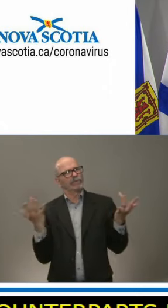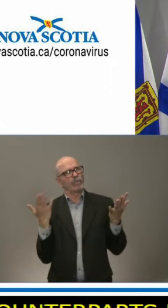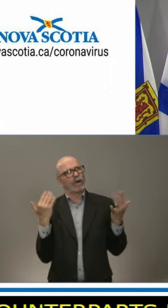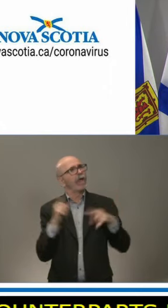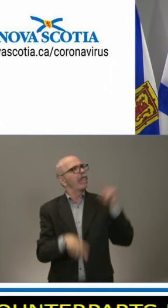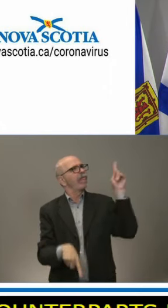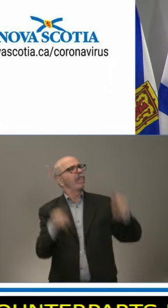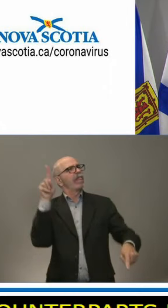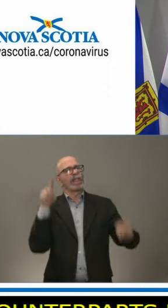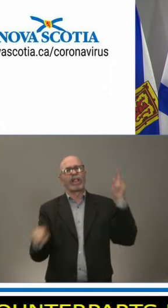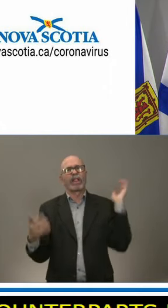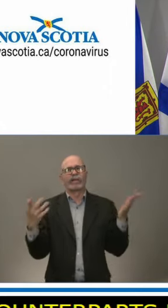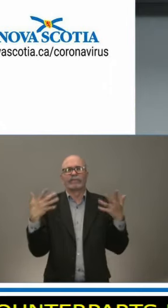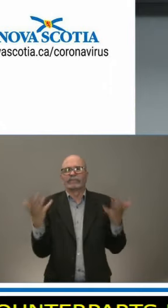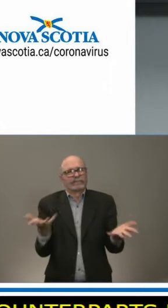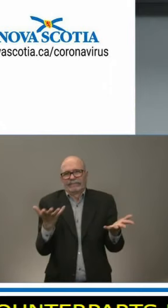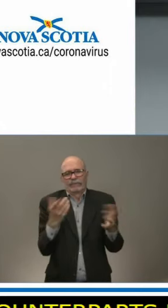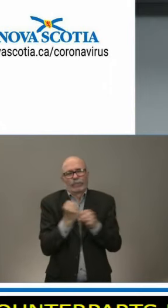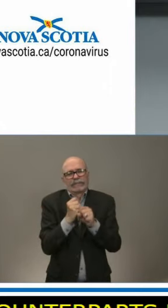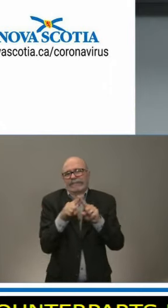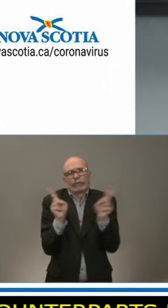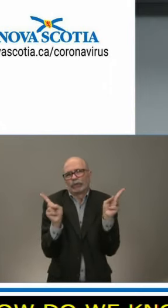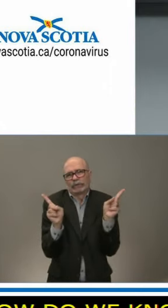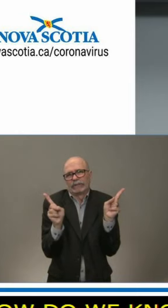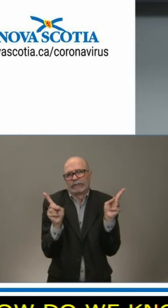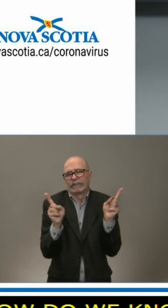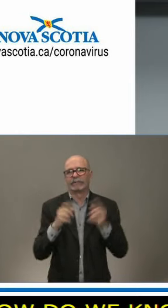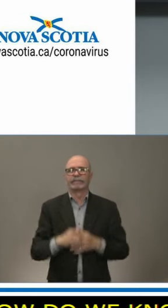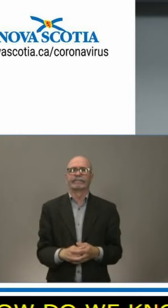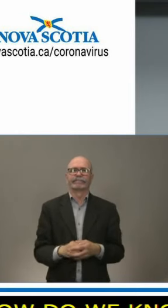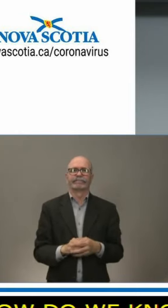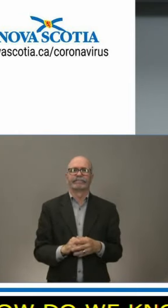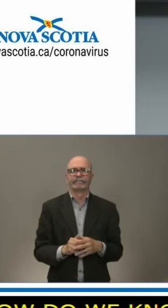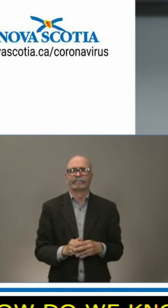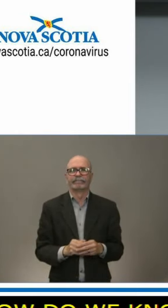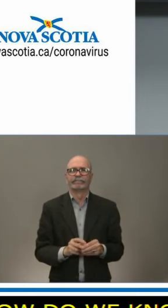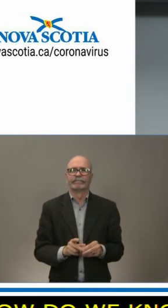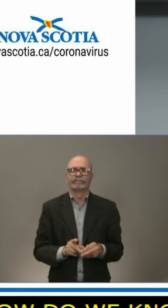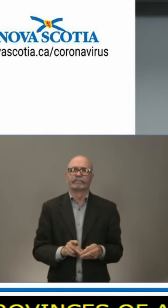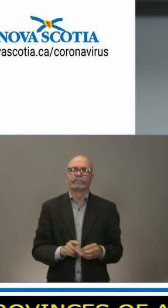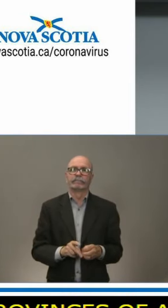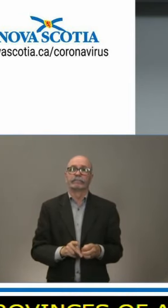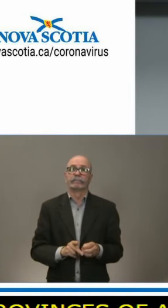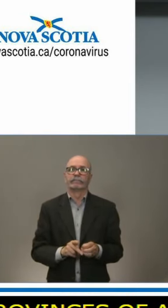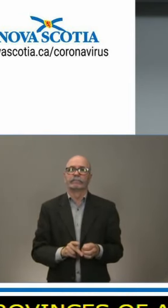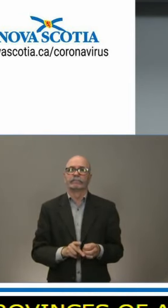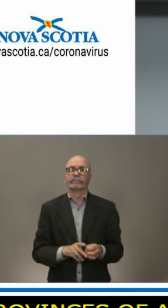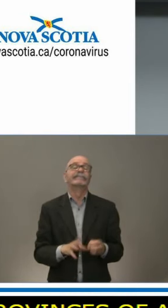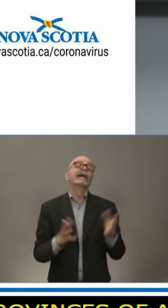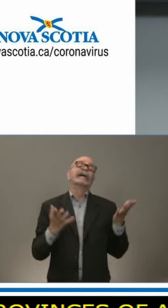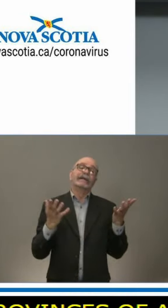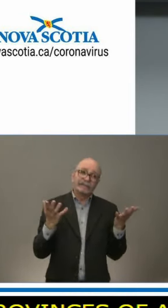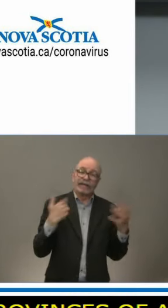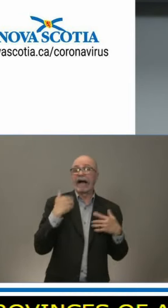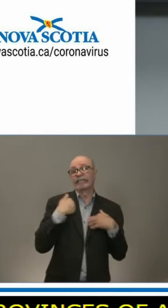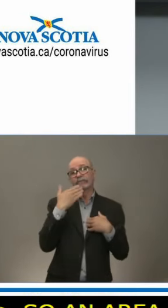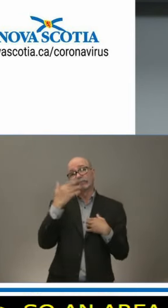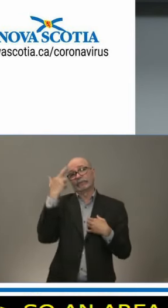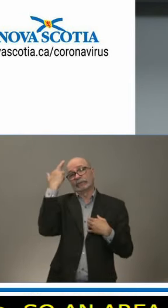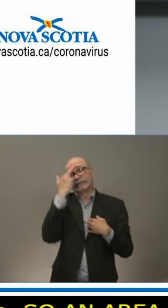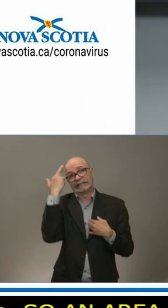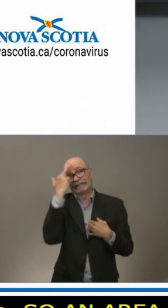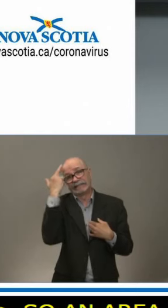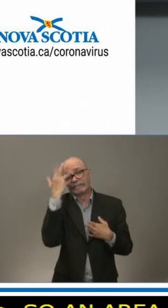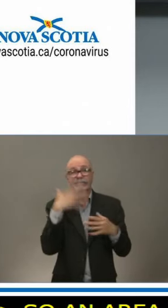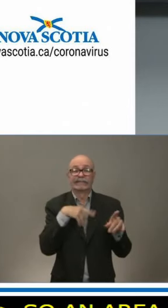So it's an area that there's a number of factors that go into the decision making. We are looking at